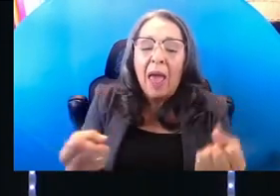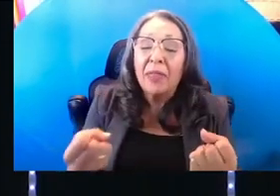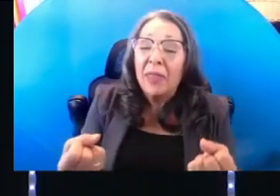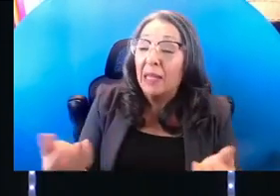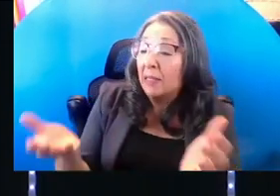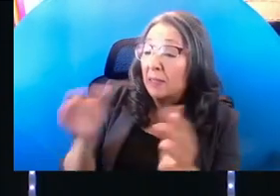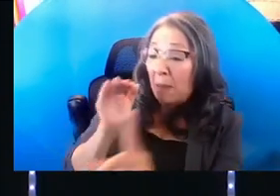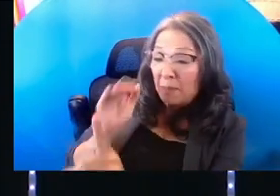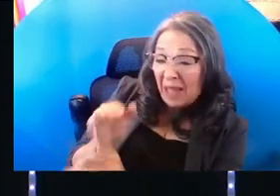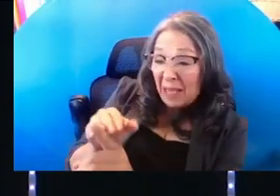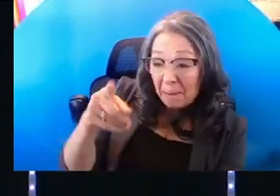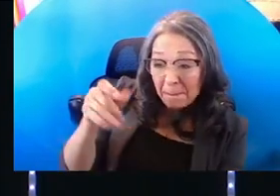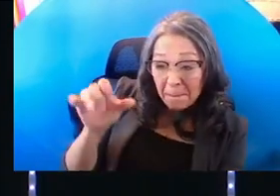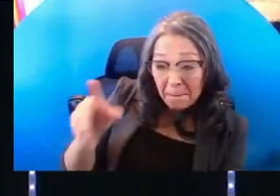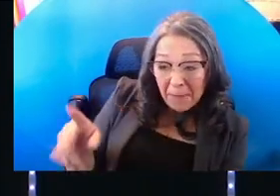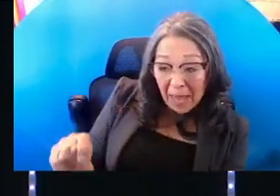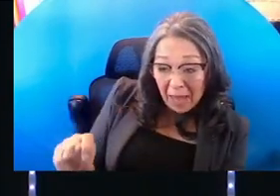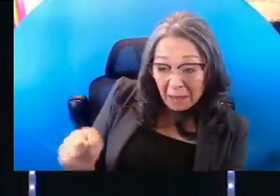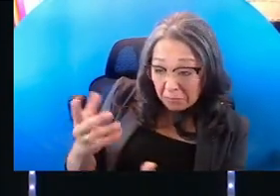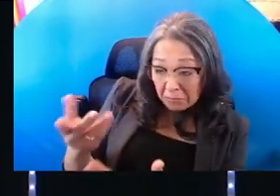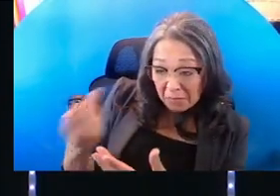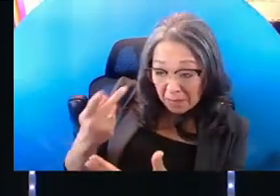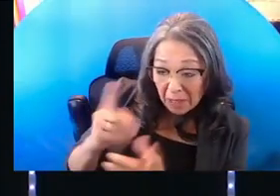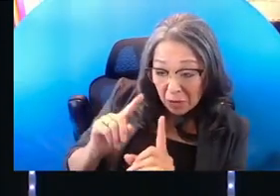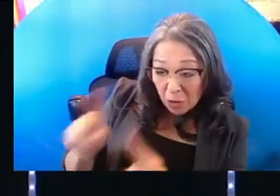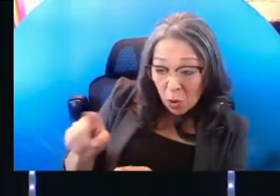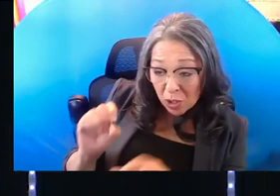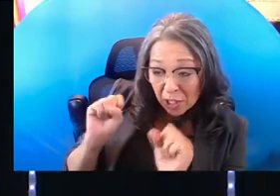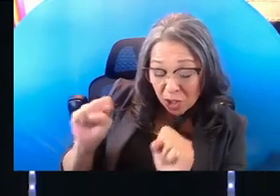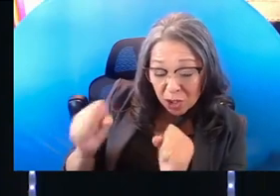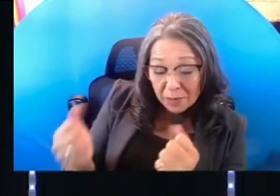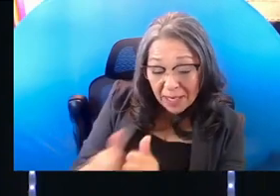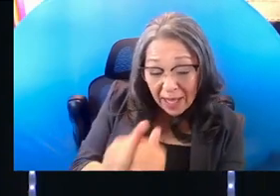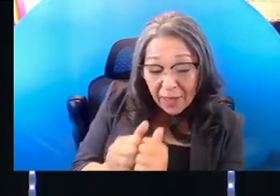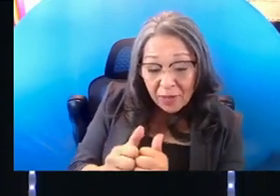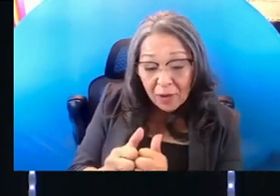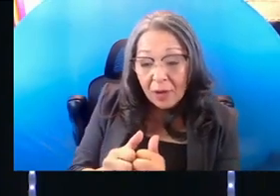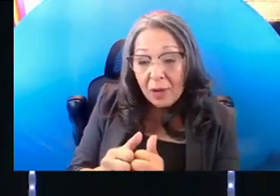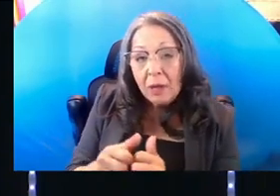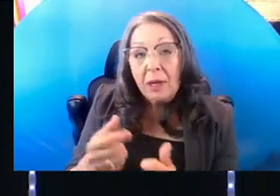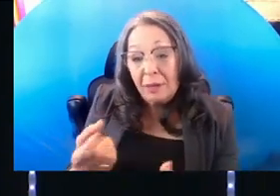it worked out. And so beginning of last year, we started going to the gym together, and it was awful.